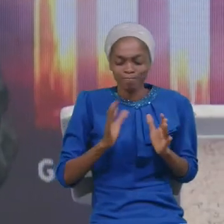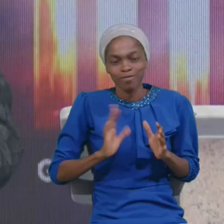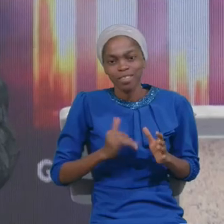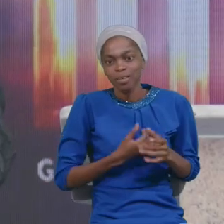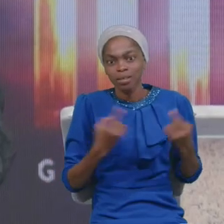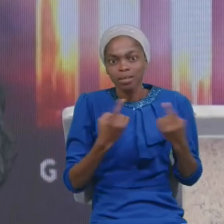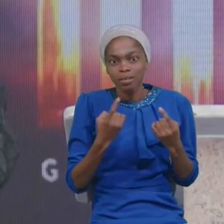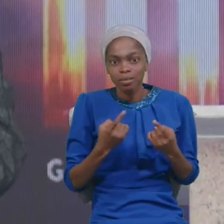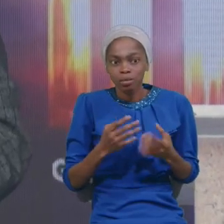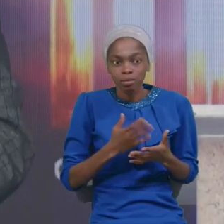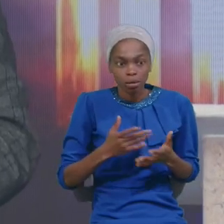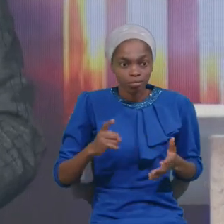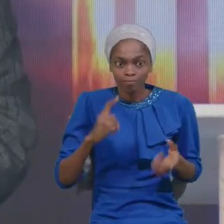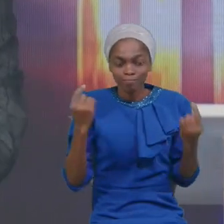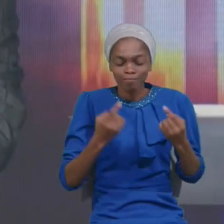Some, they are